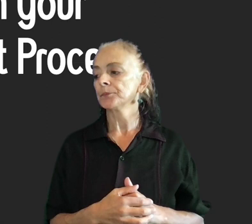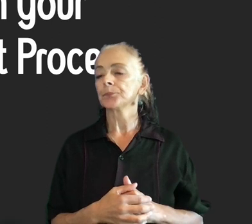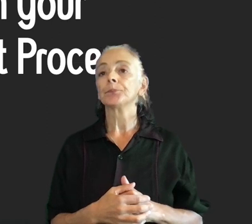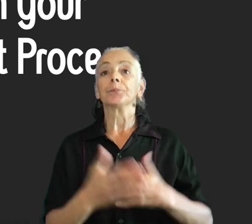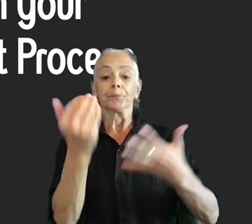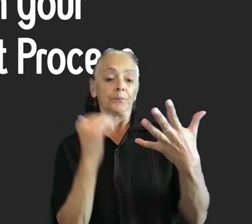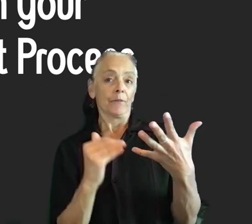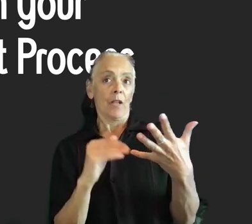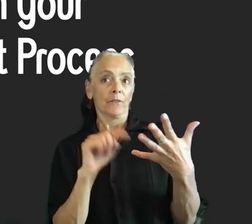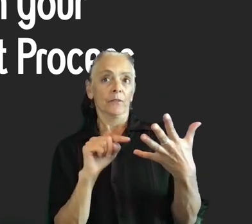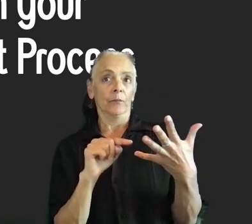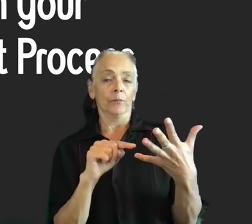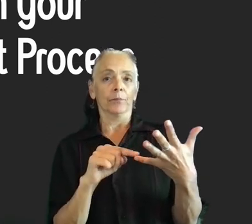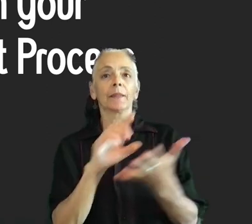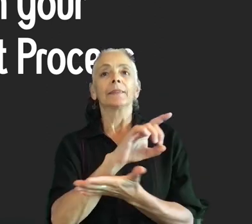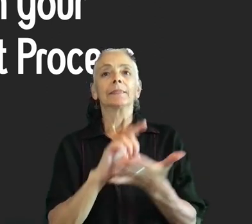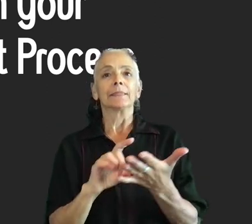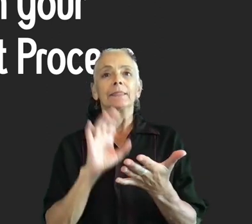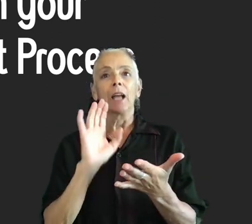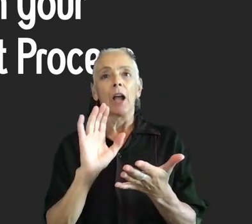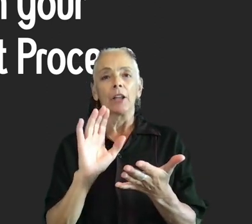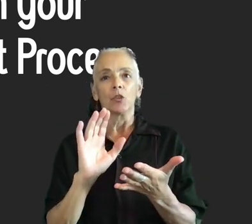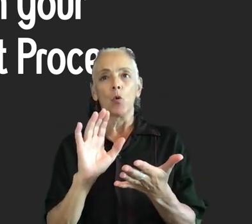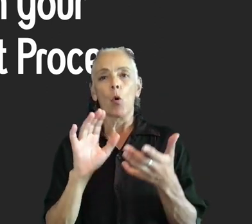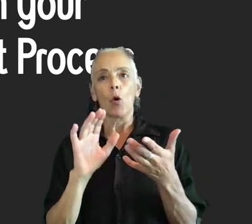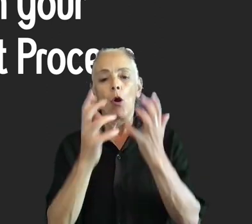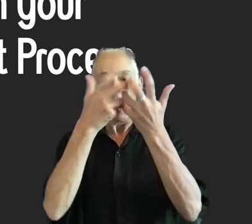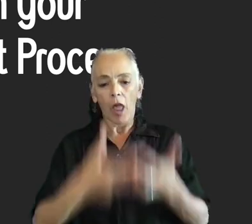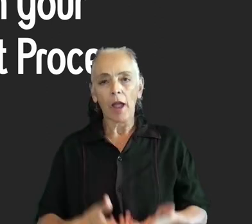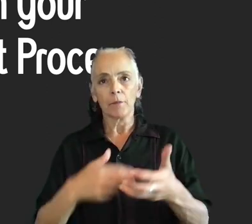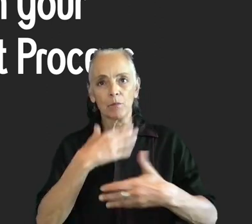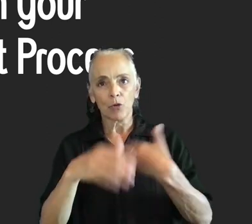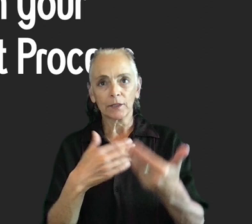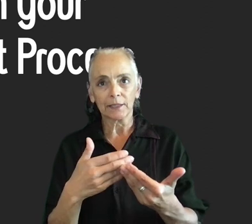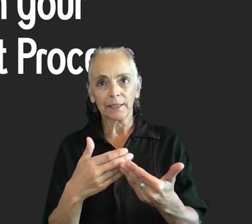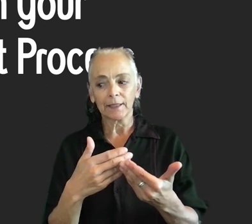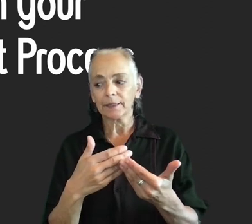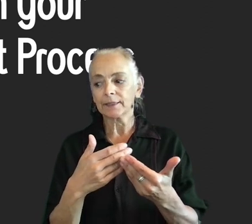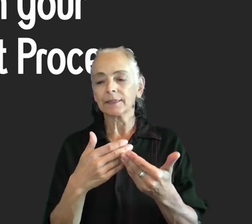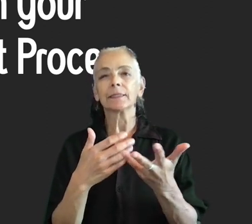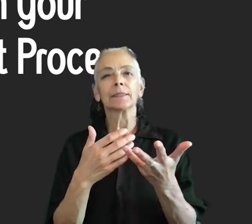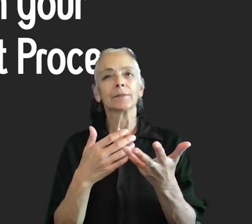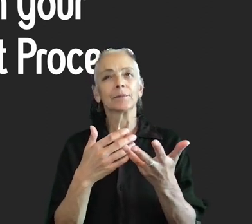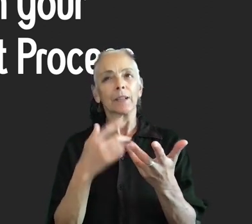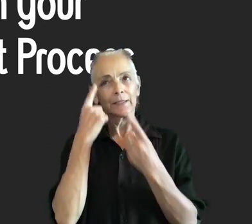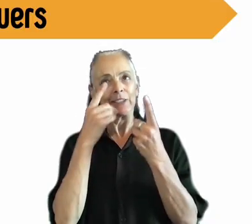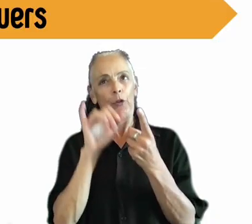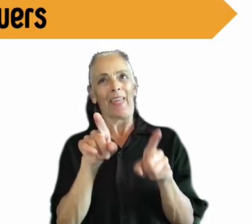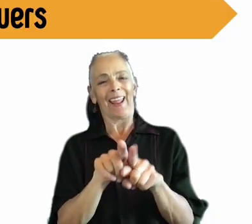tentacle number five design your alignment process like treat your alignment process as a product of